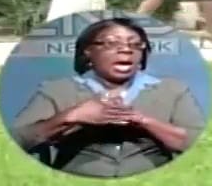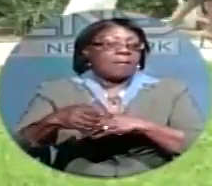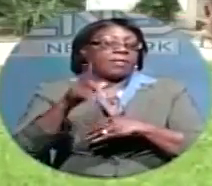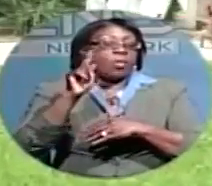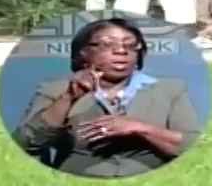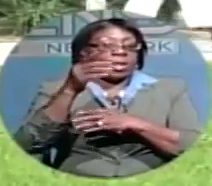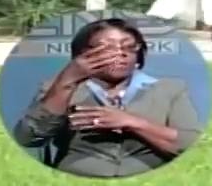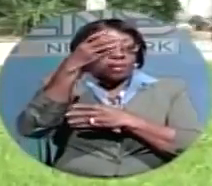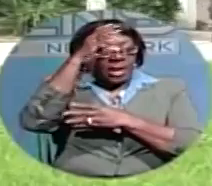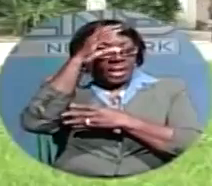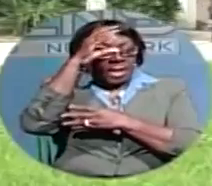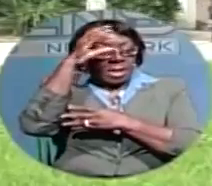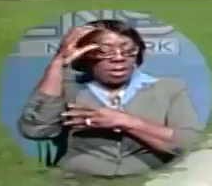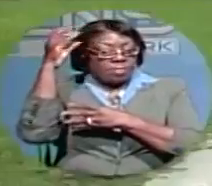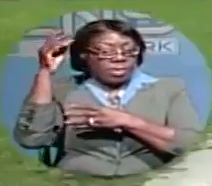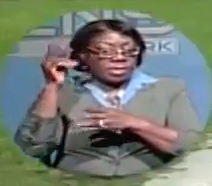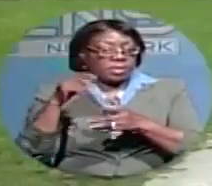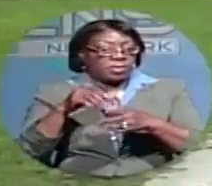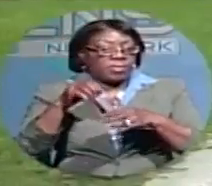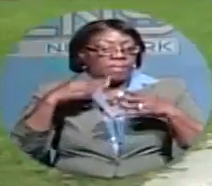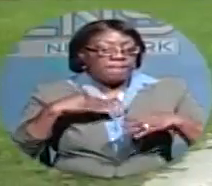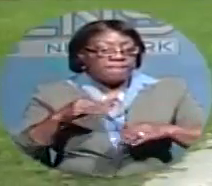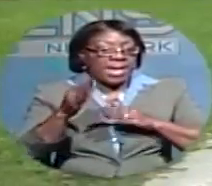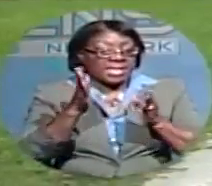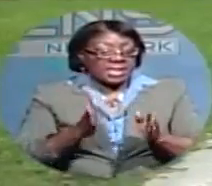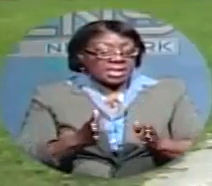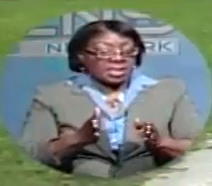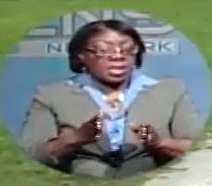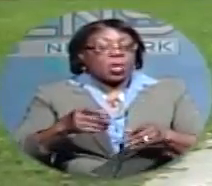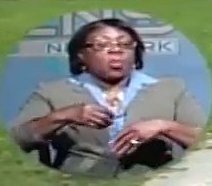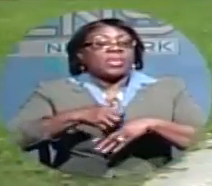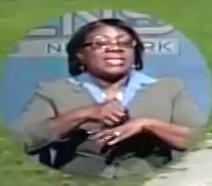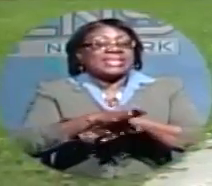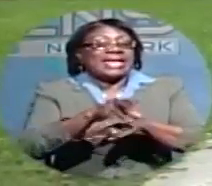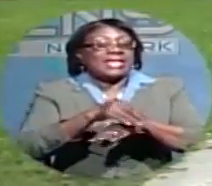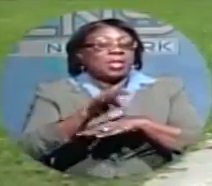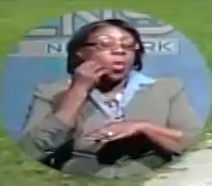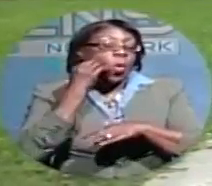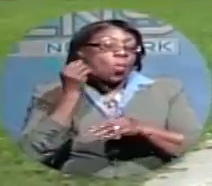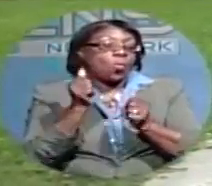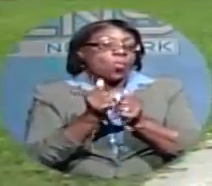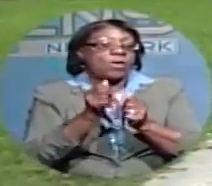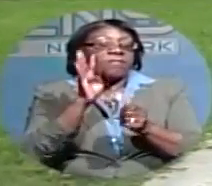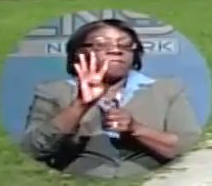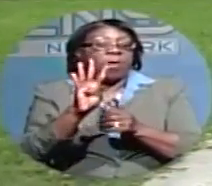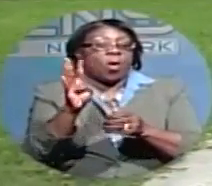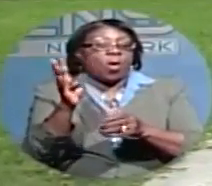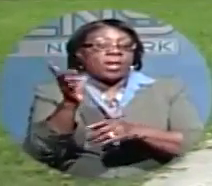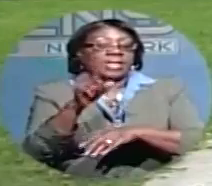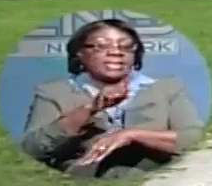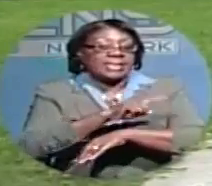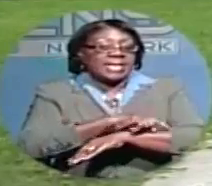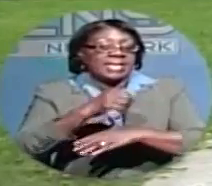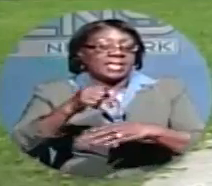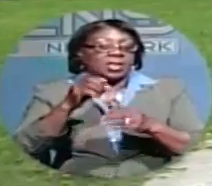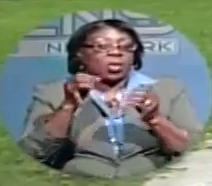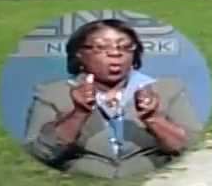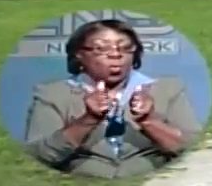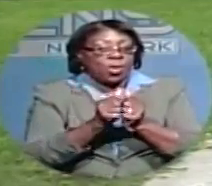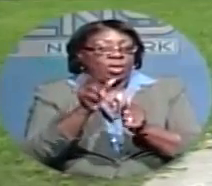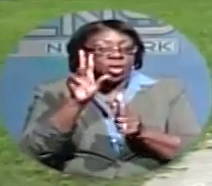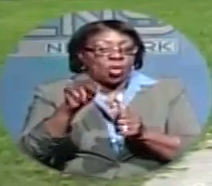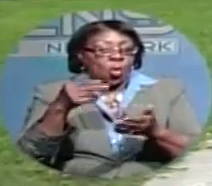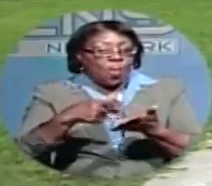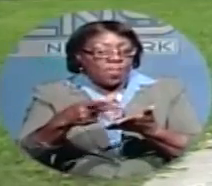at the entrance to BEC's corporate office on Tucker and Blue Hill Roads this afternoon to protest what they claim is the unfair suspension